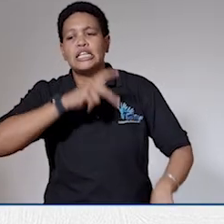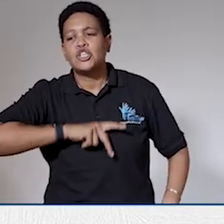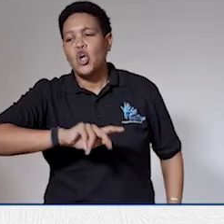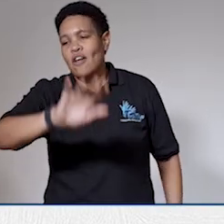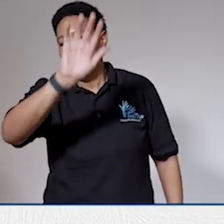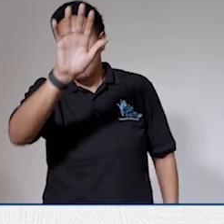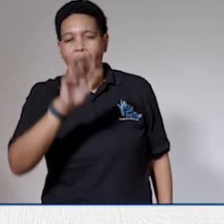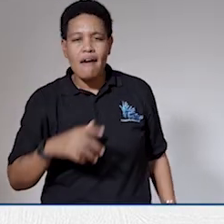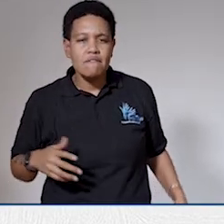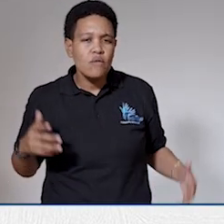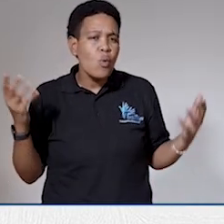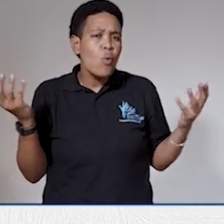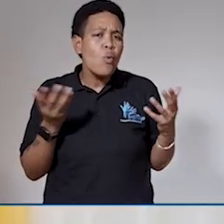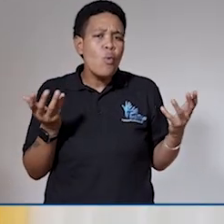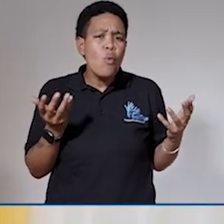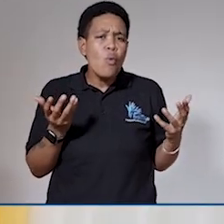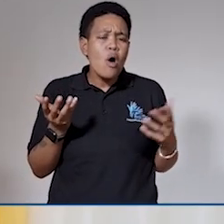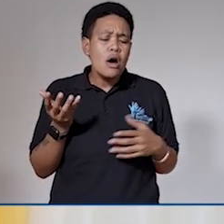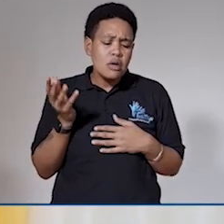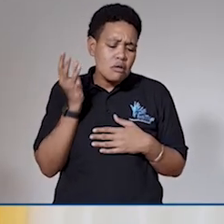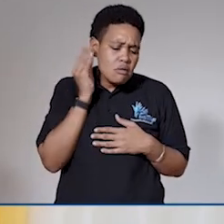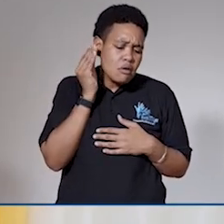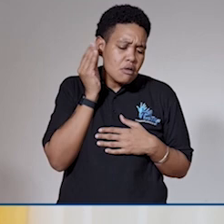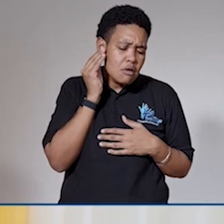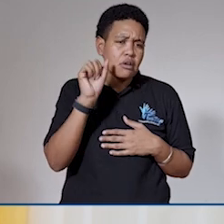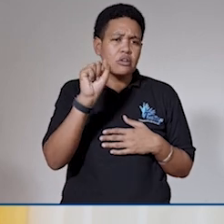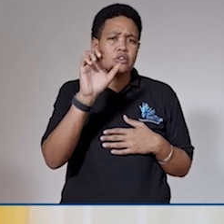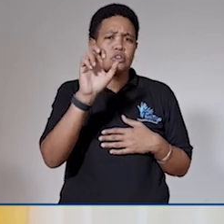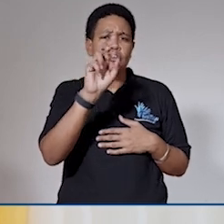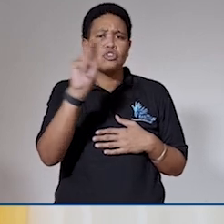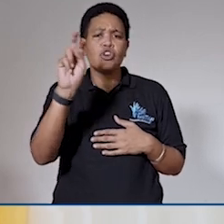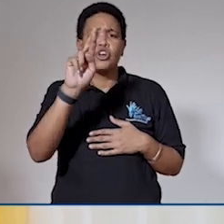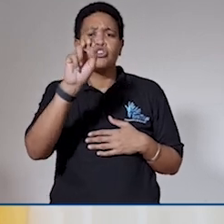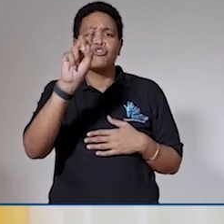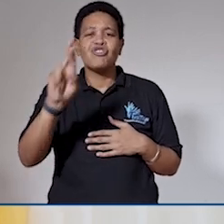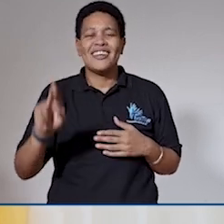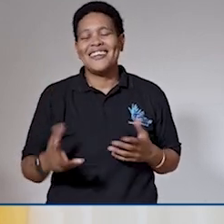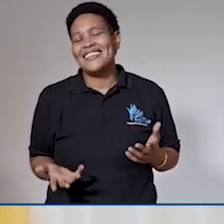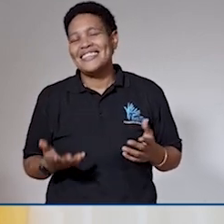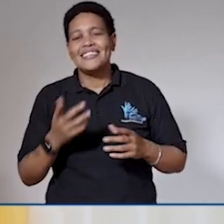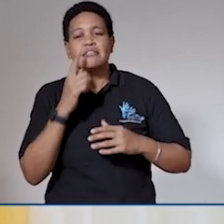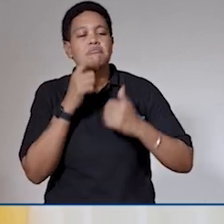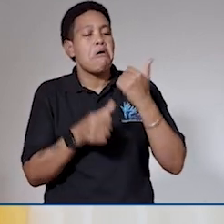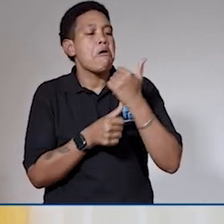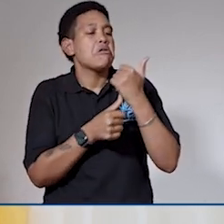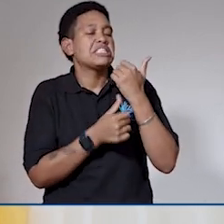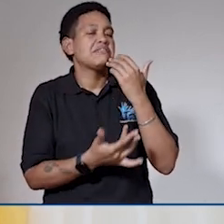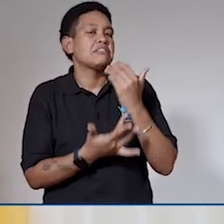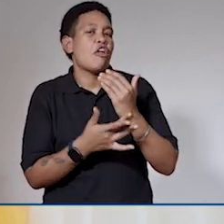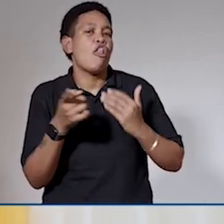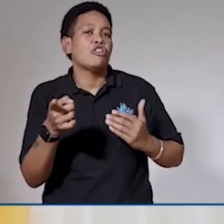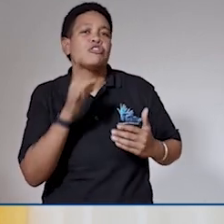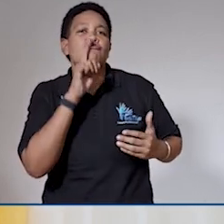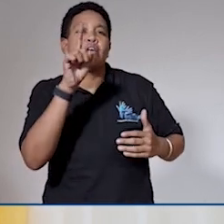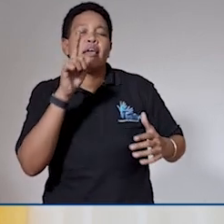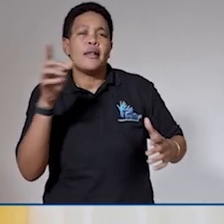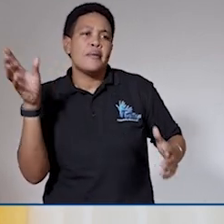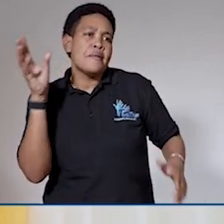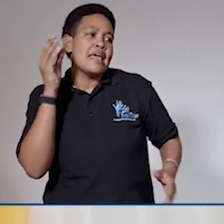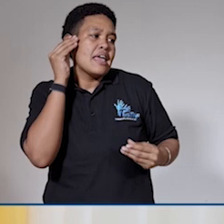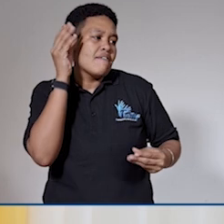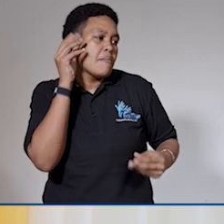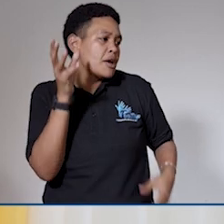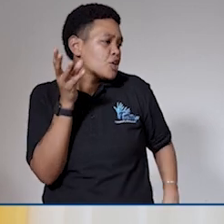What is a screen reader? A screen reader is a piece of assistive technology that captures information from